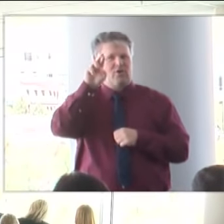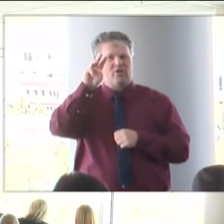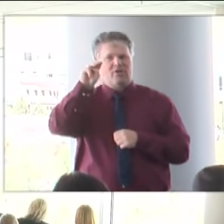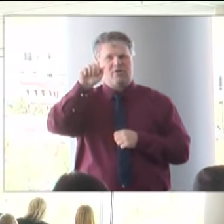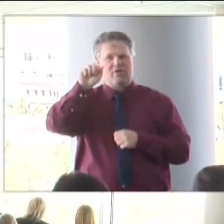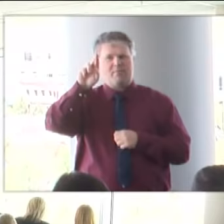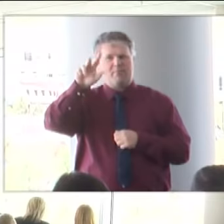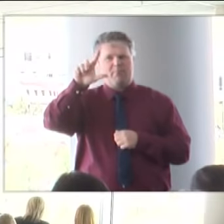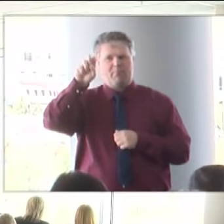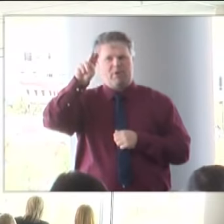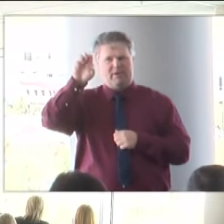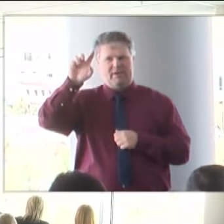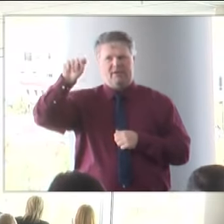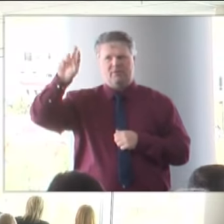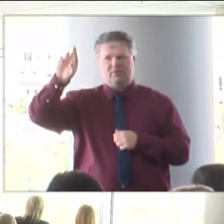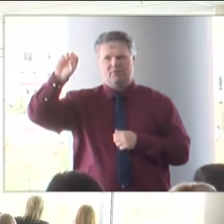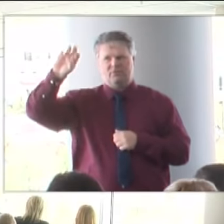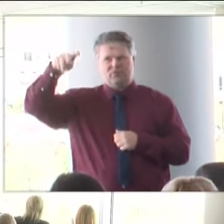Marlene Tromp.